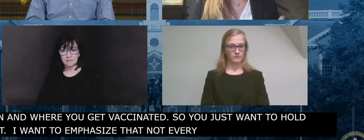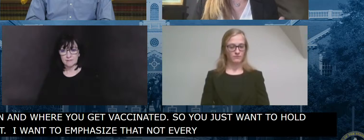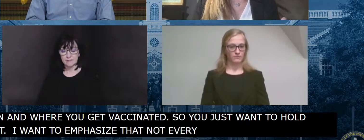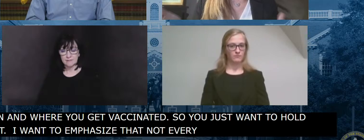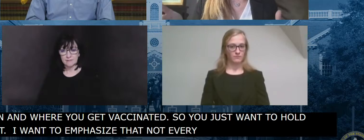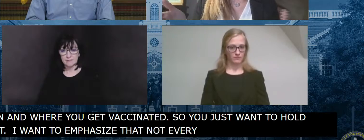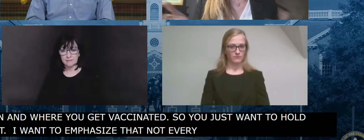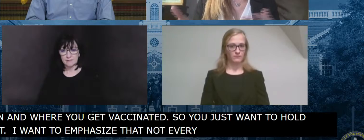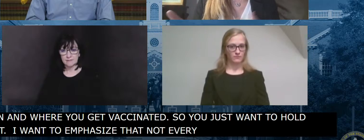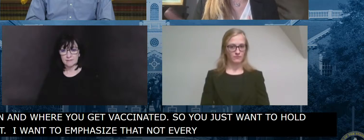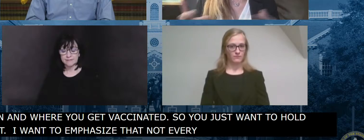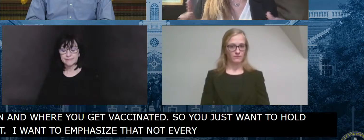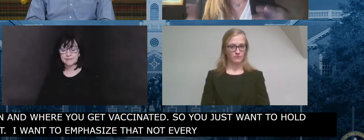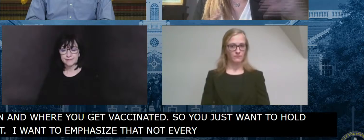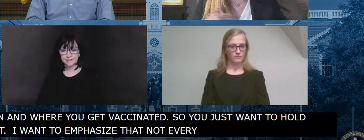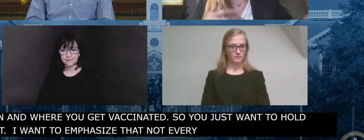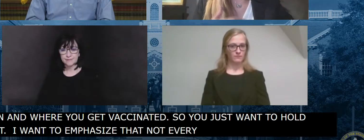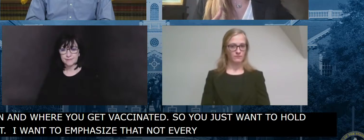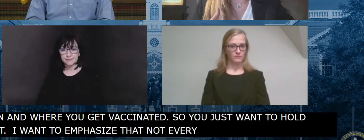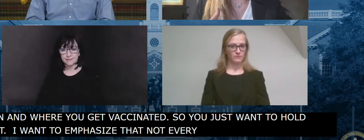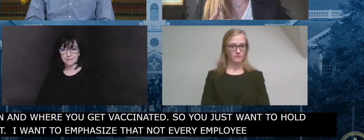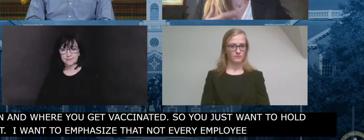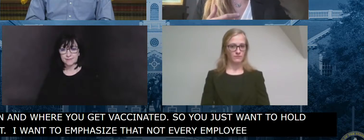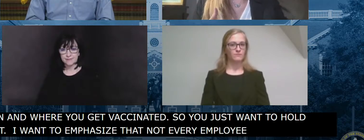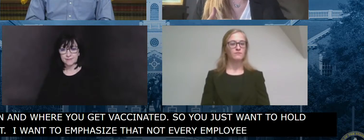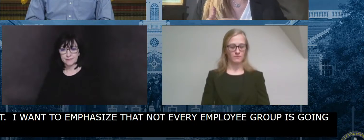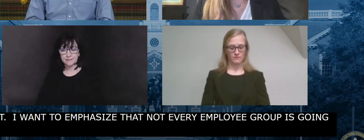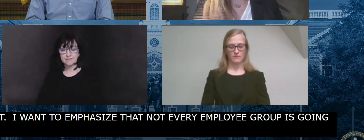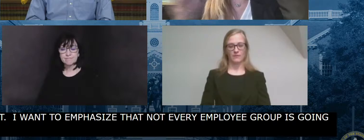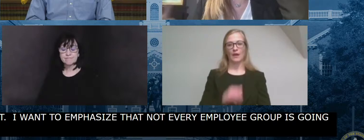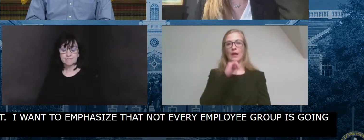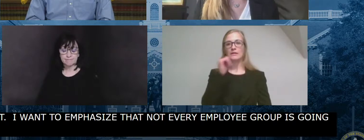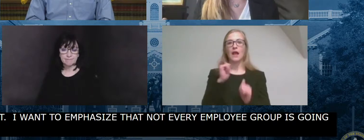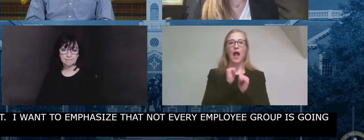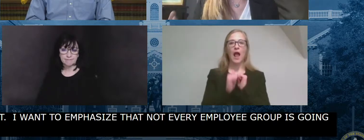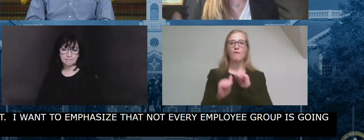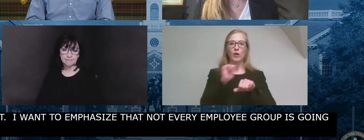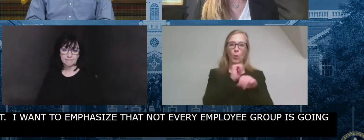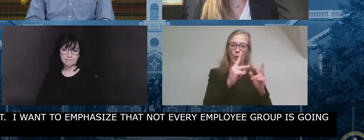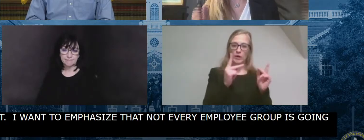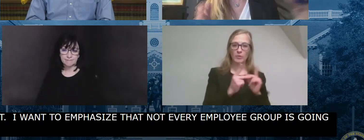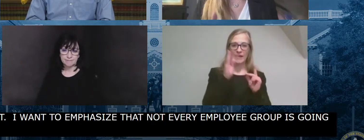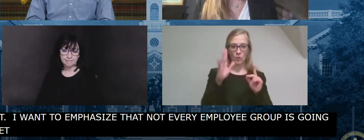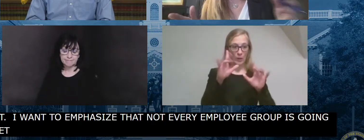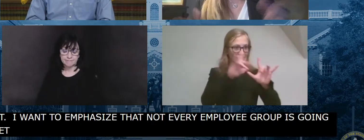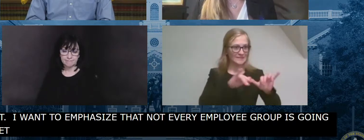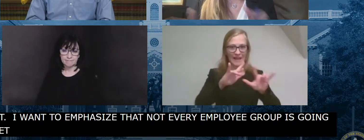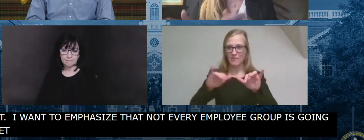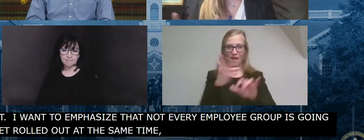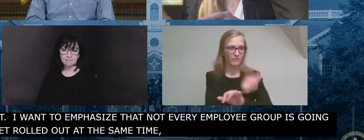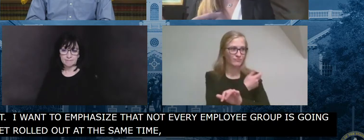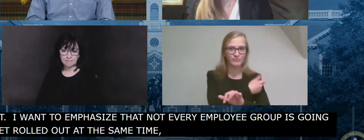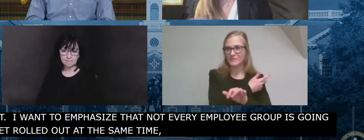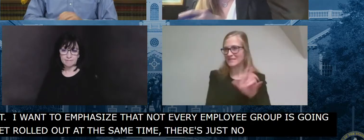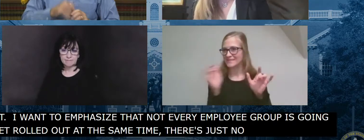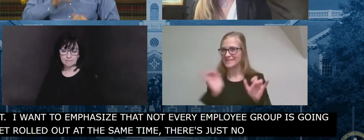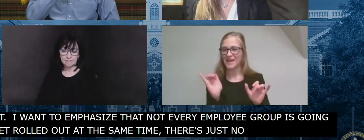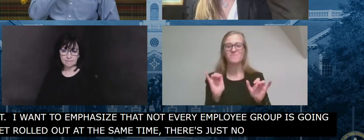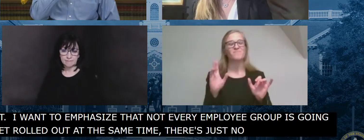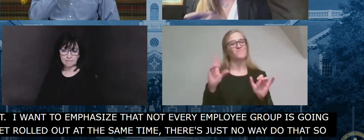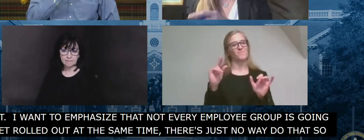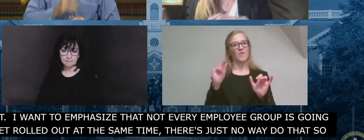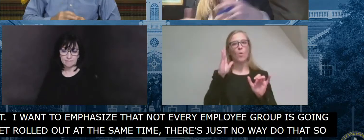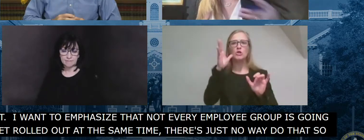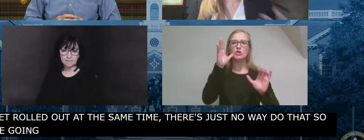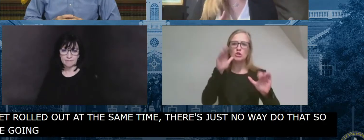employee group is going to get rolled out at the same time. There's just no way to do that. So we're going to be slowly rolling through these work